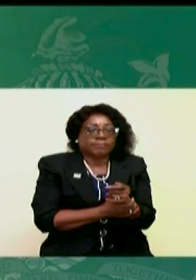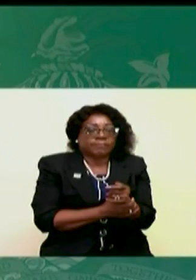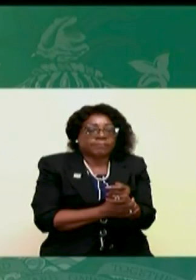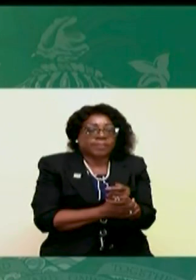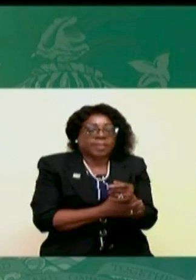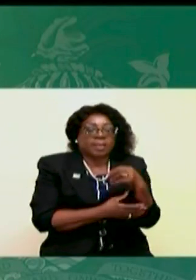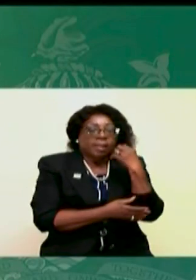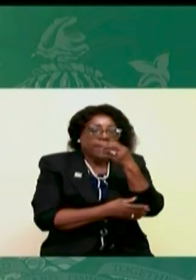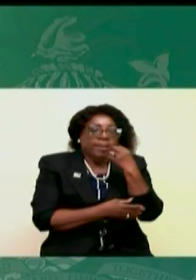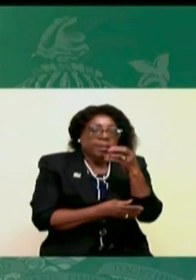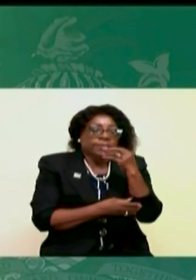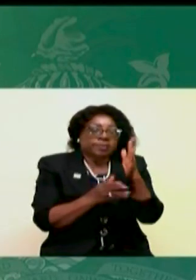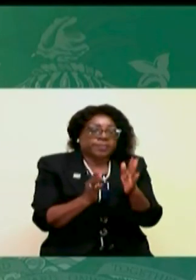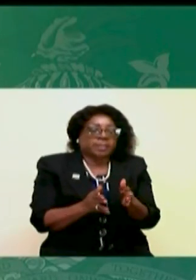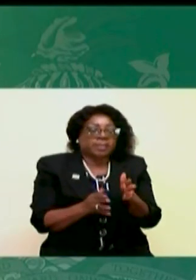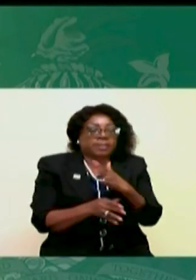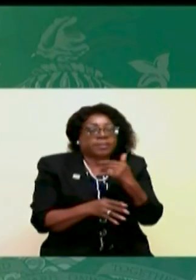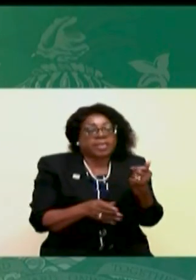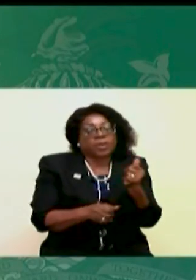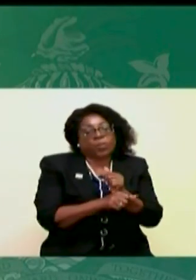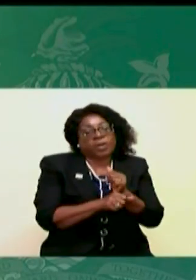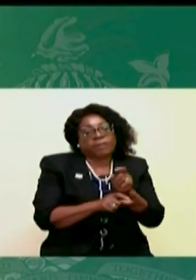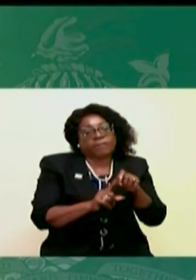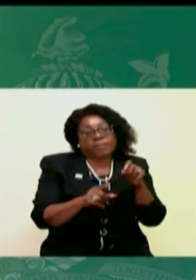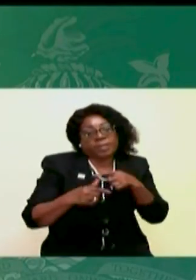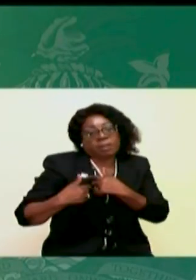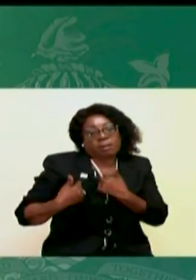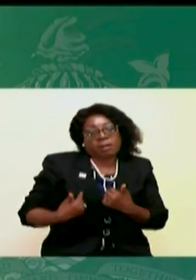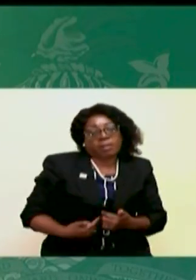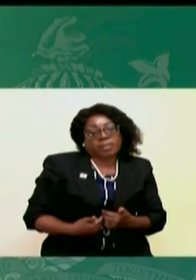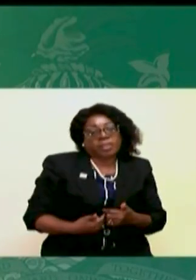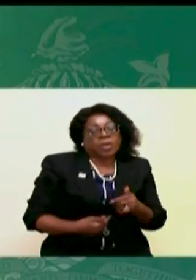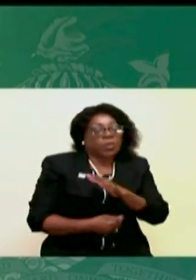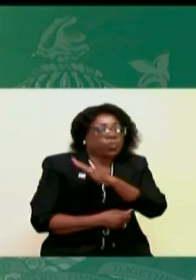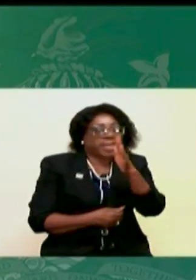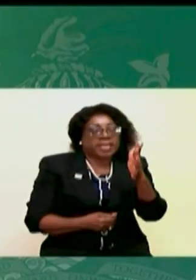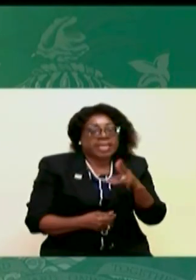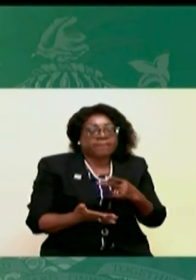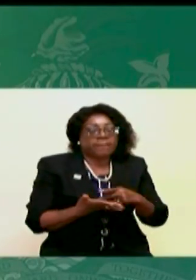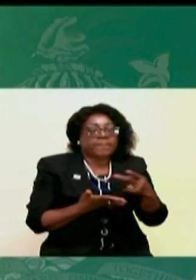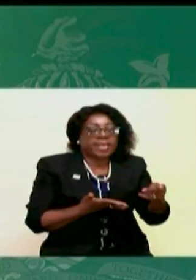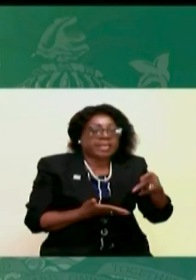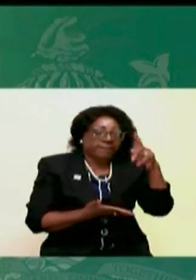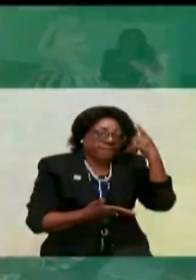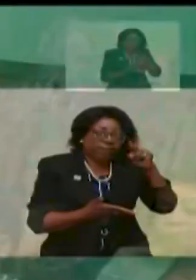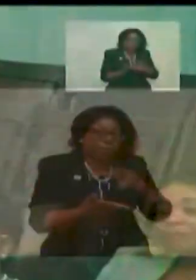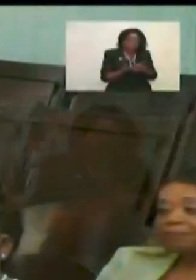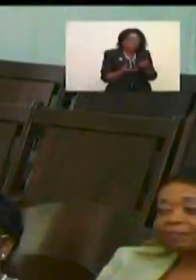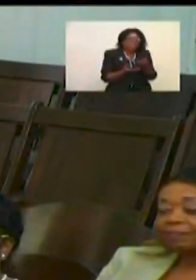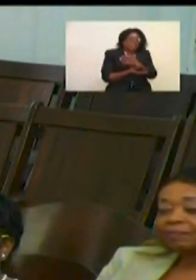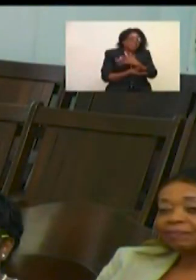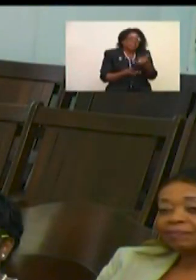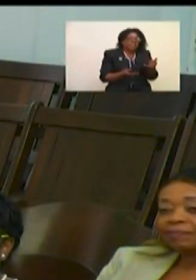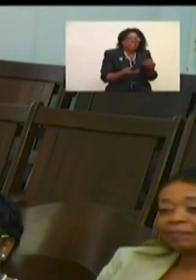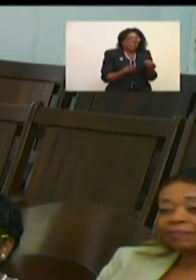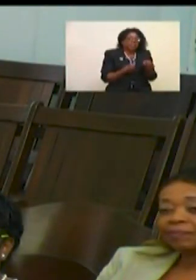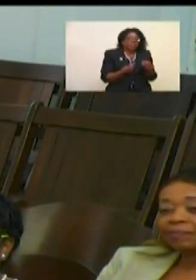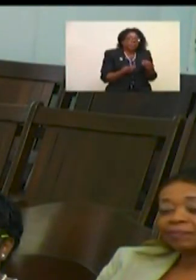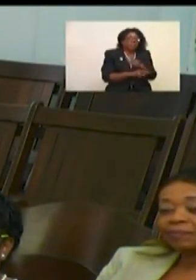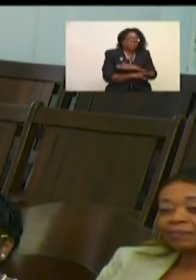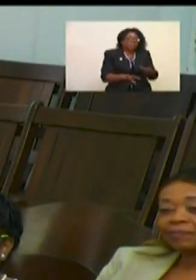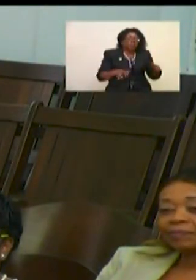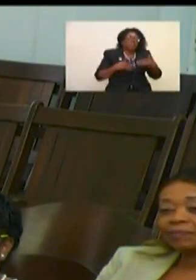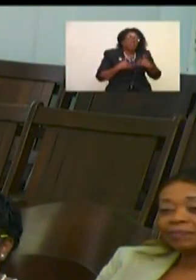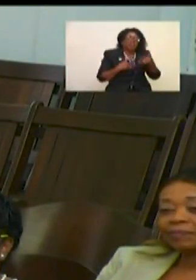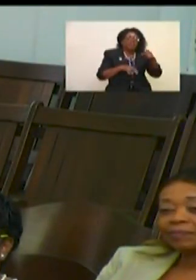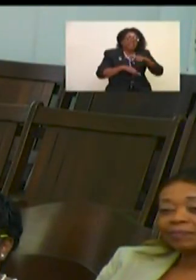Madam Speaker, they work from their heart. We can never pay them for what they do. They don't have time off. They